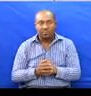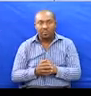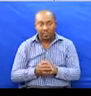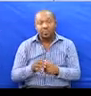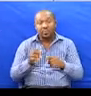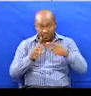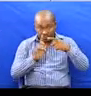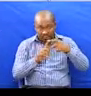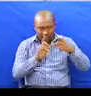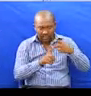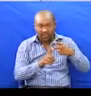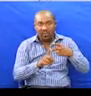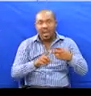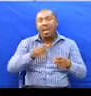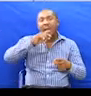they are insoluble